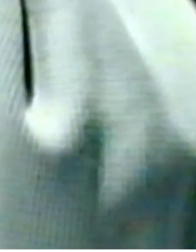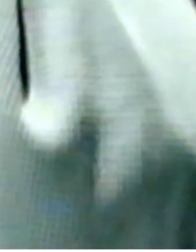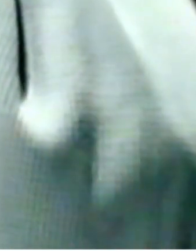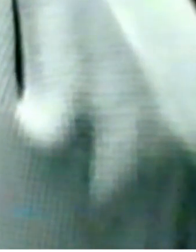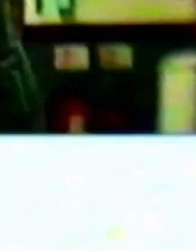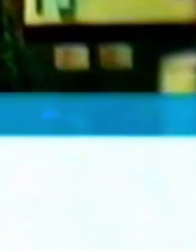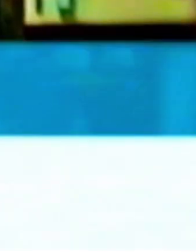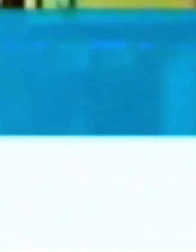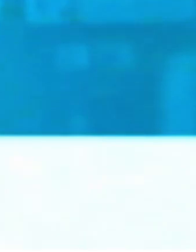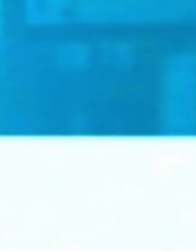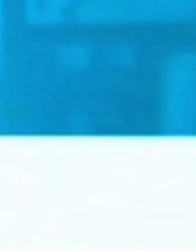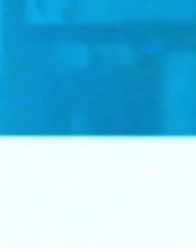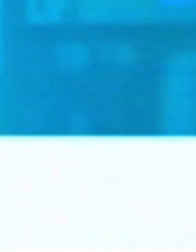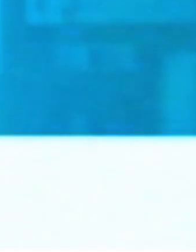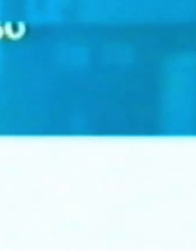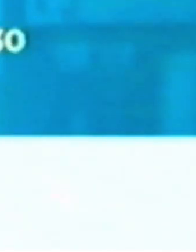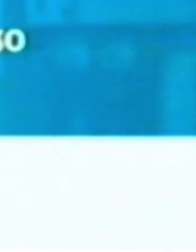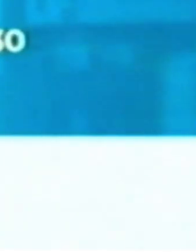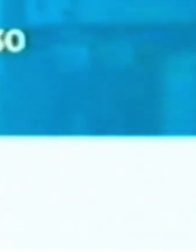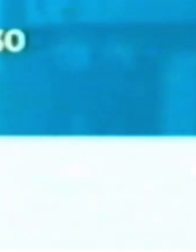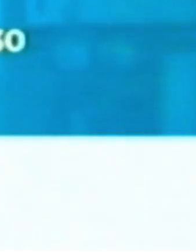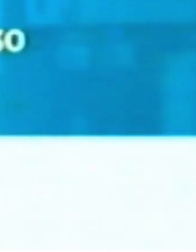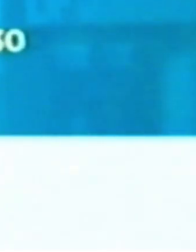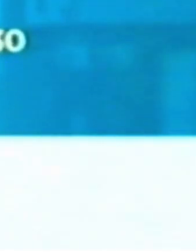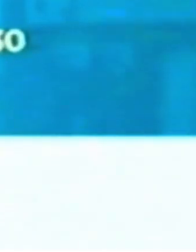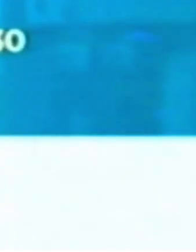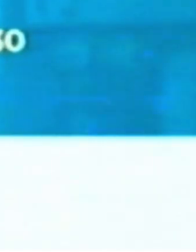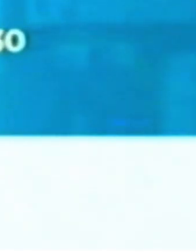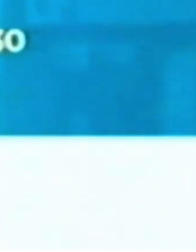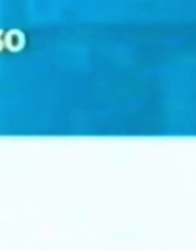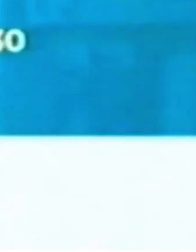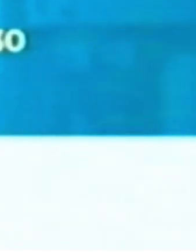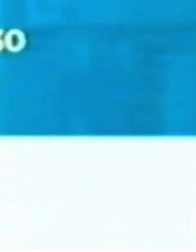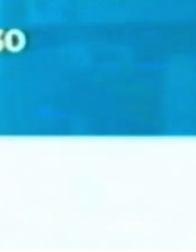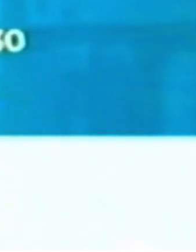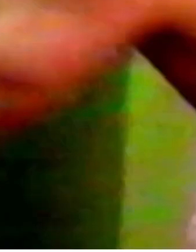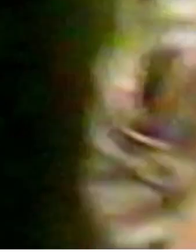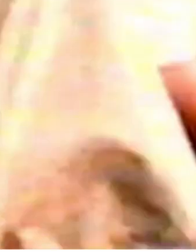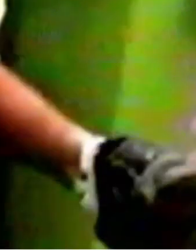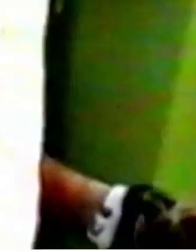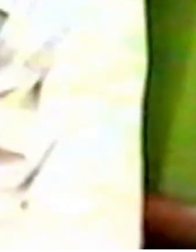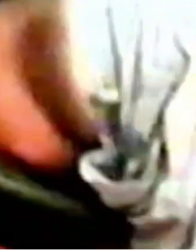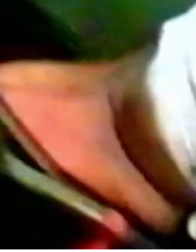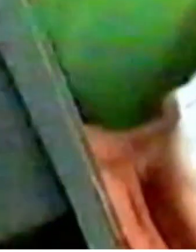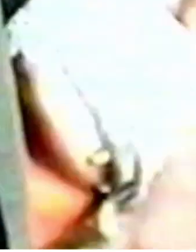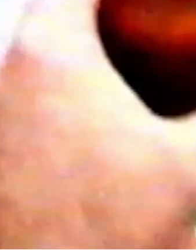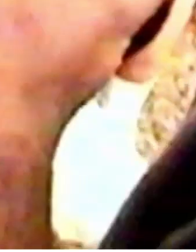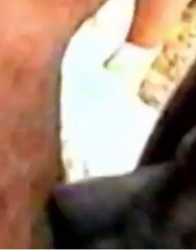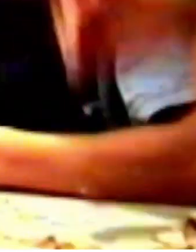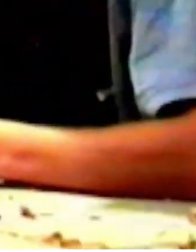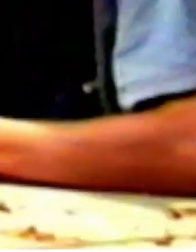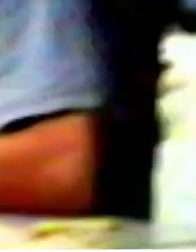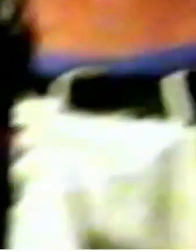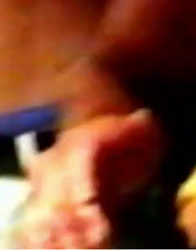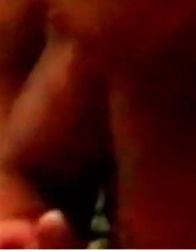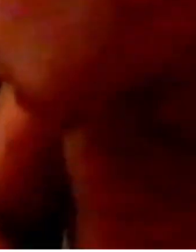not in my head. Monroe, tomorrow 8:30, ABC One. On Australian Story,